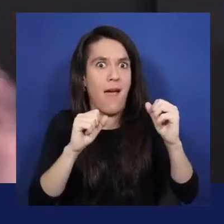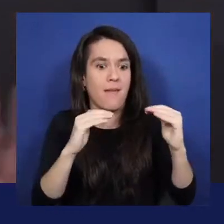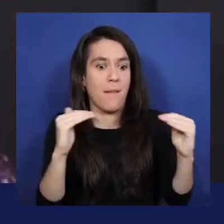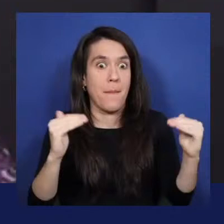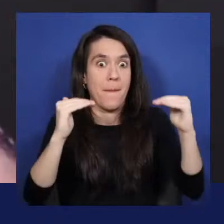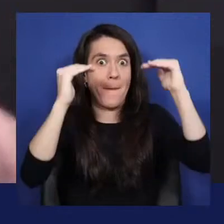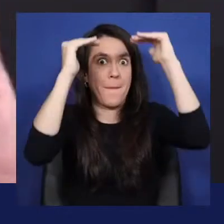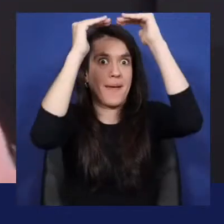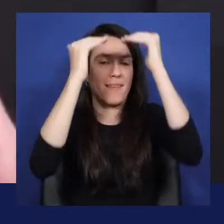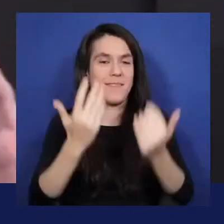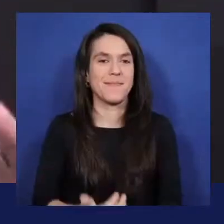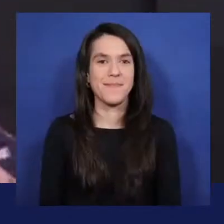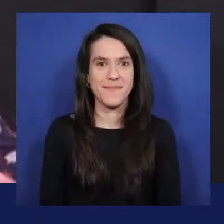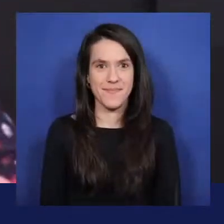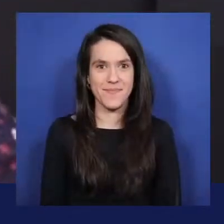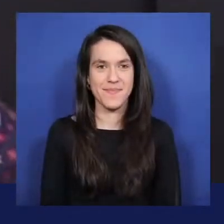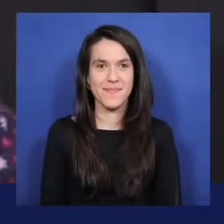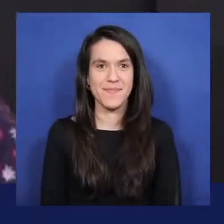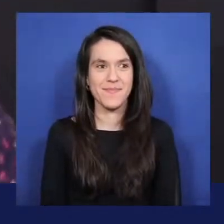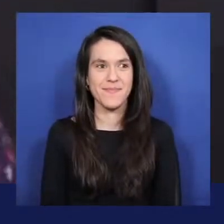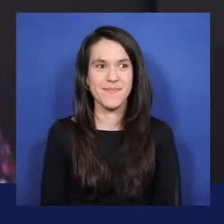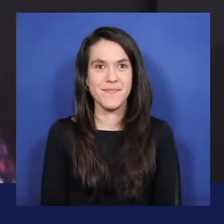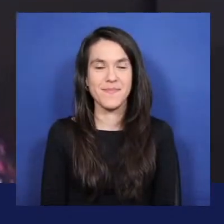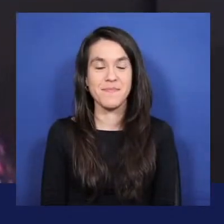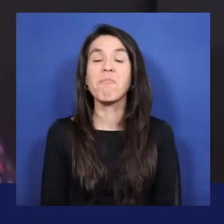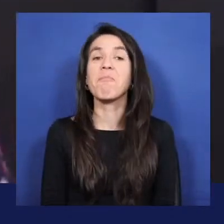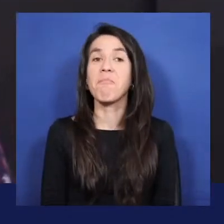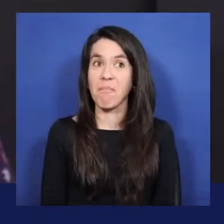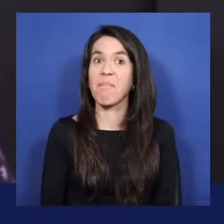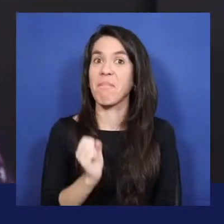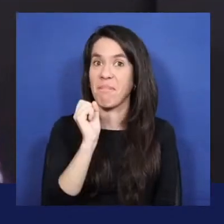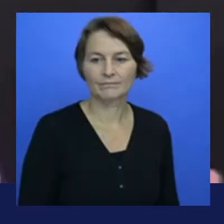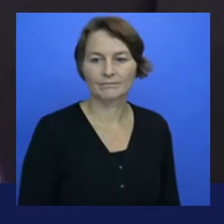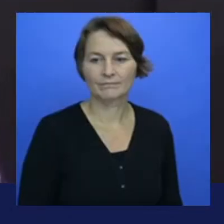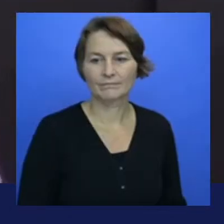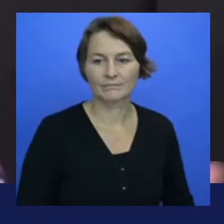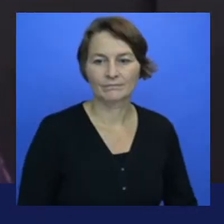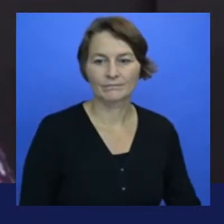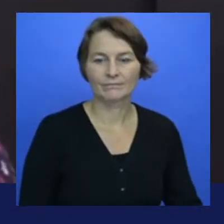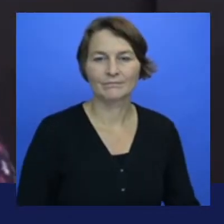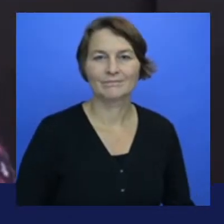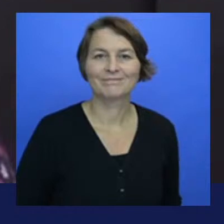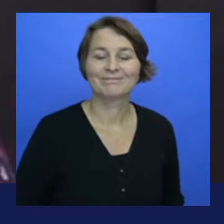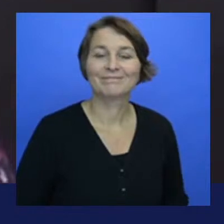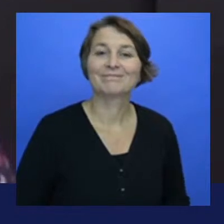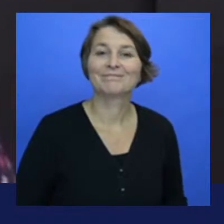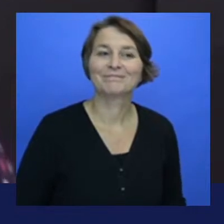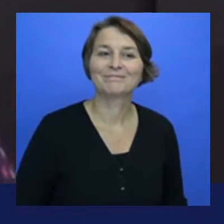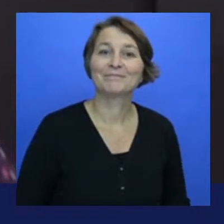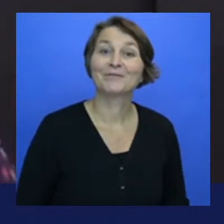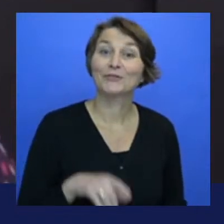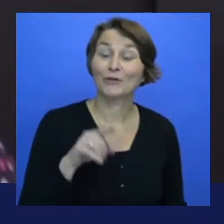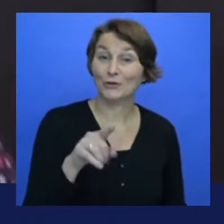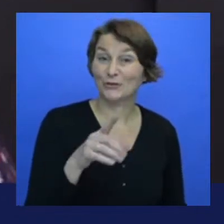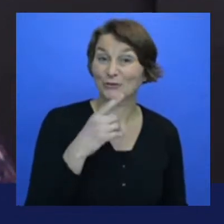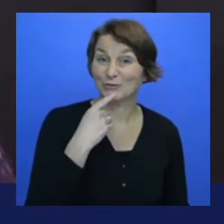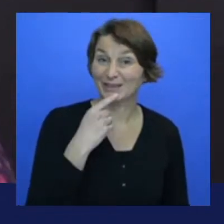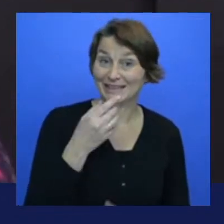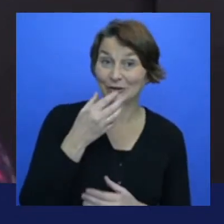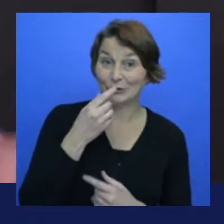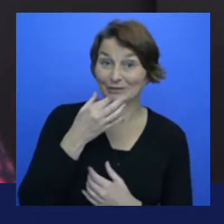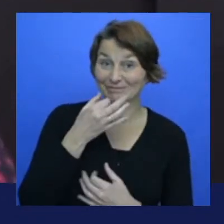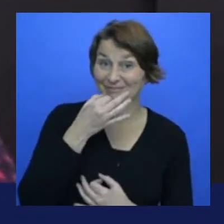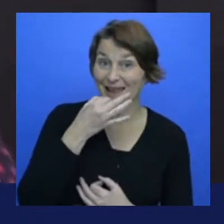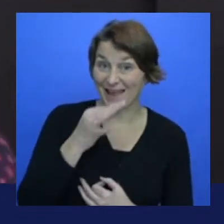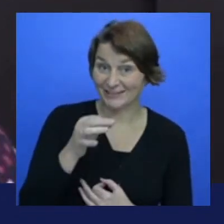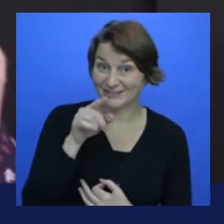that's awesome, because I think if I'm understanding you right, you're basically saying yes and no. It just depends on what you're doing. And I think like